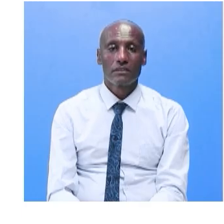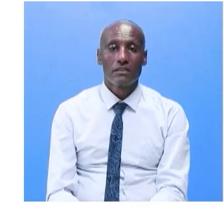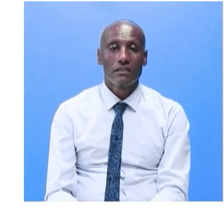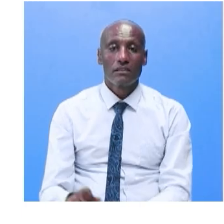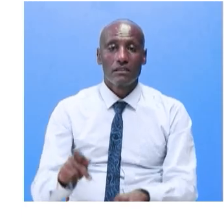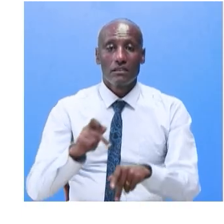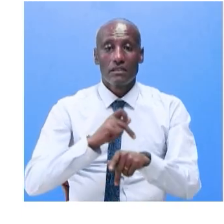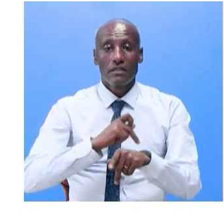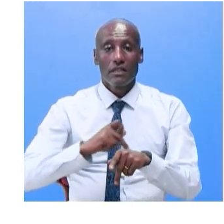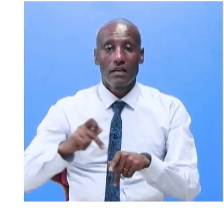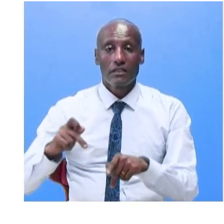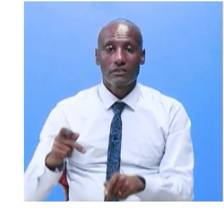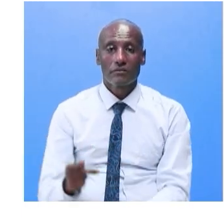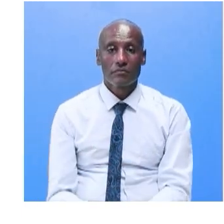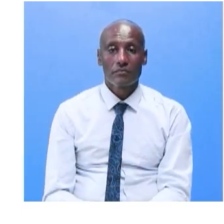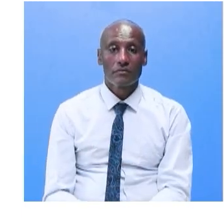Ground.